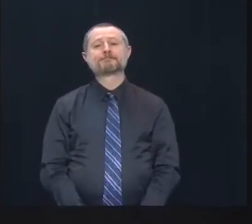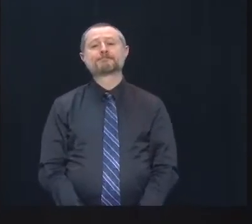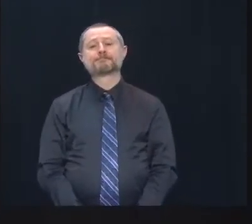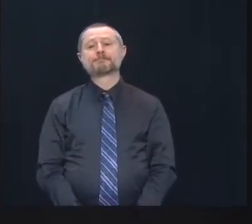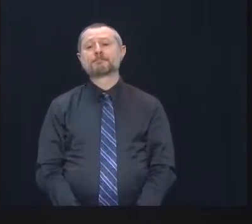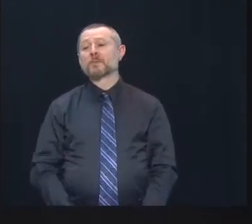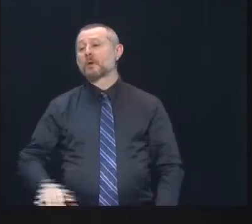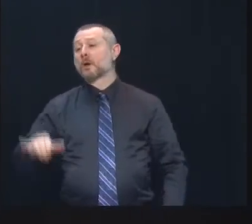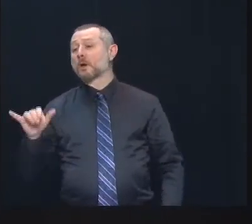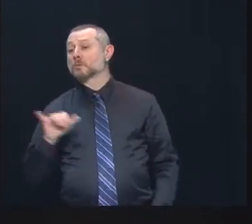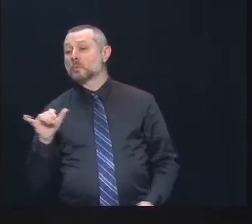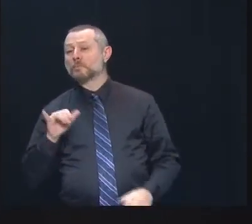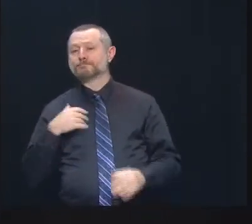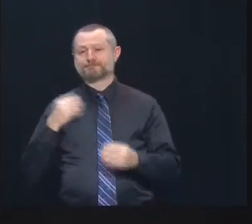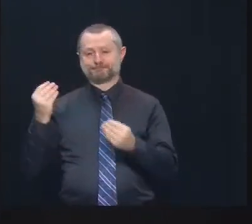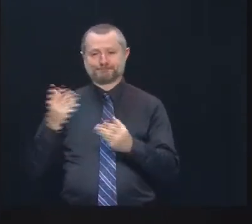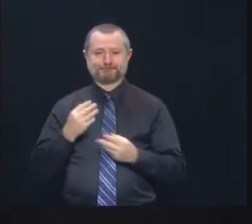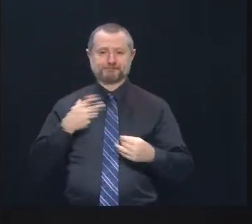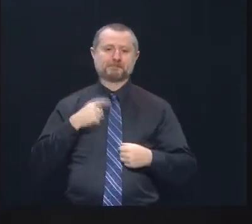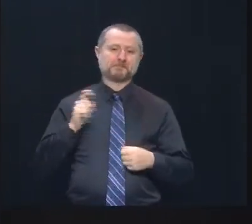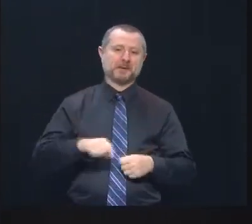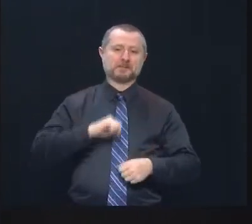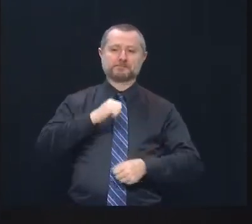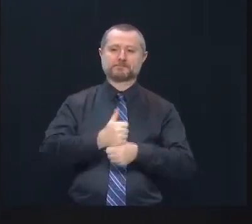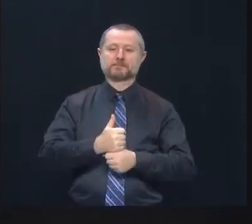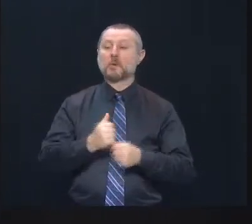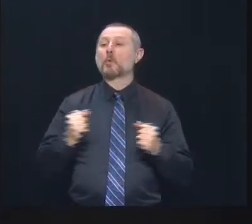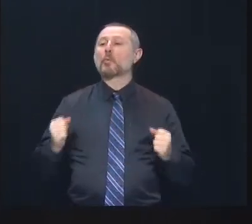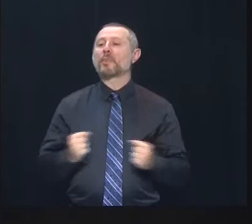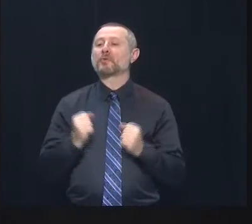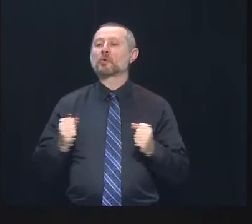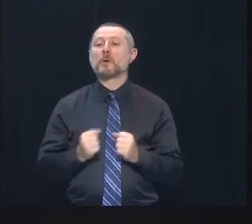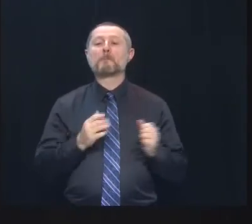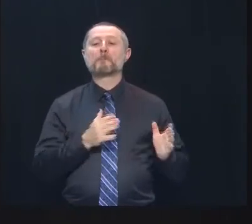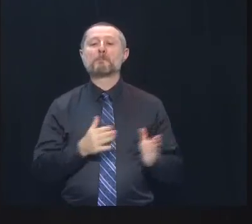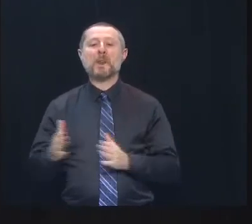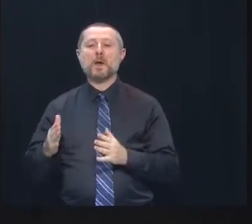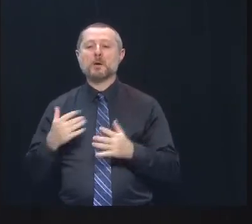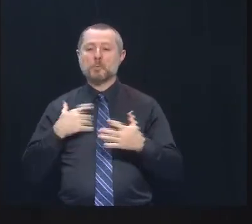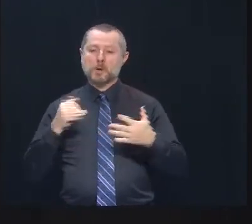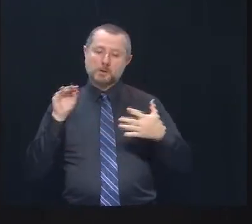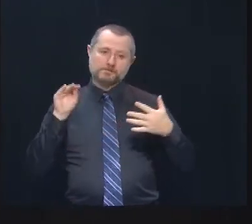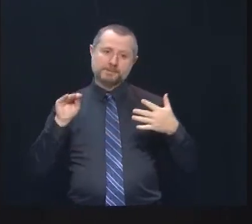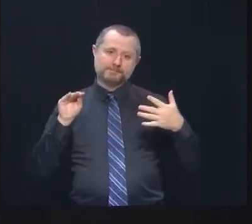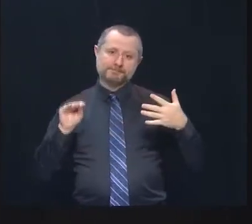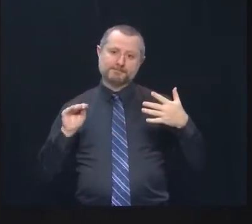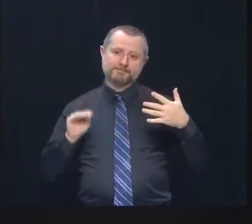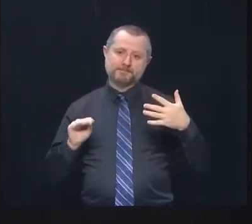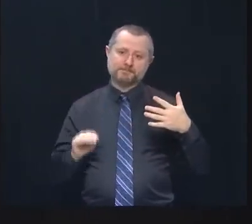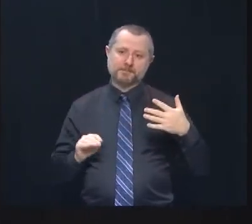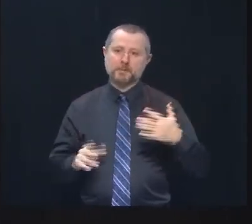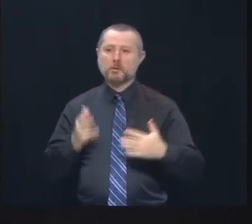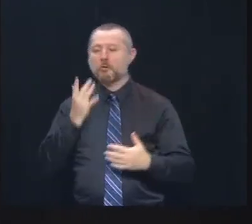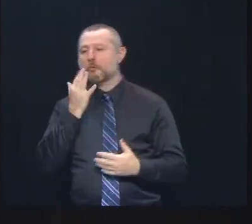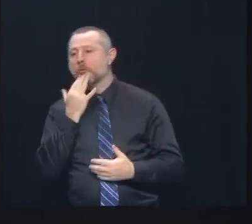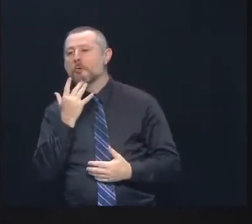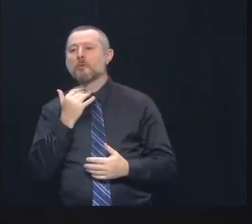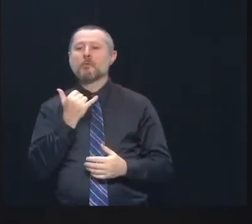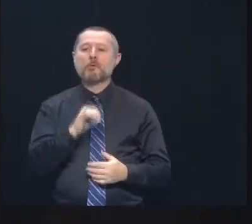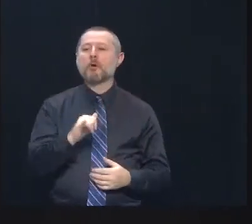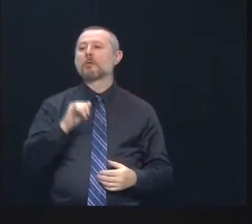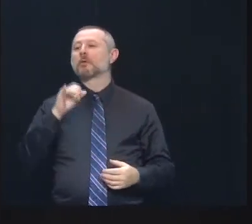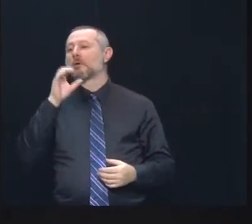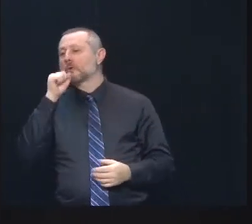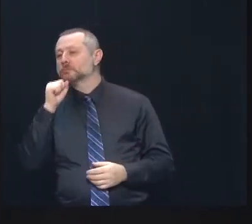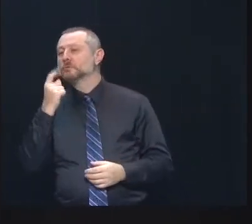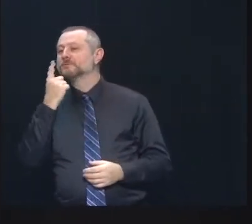now a winter plan, which adds factors to the yellow, orange, red, primarily